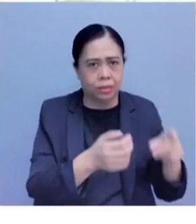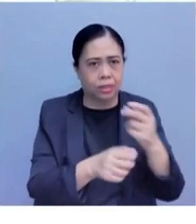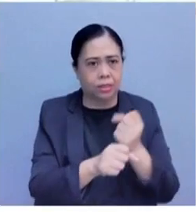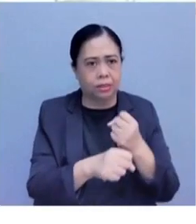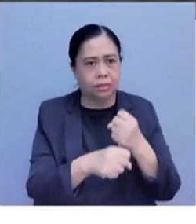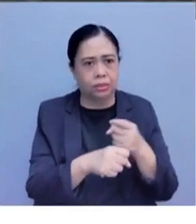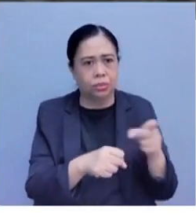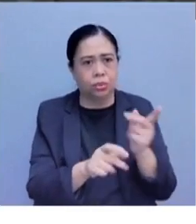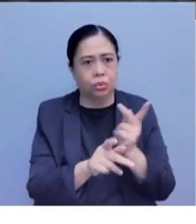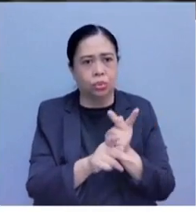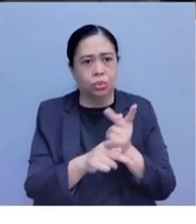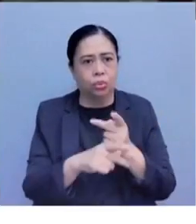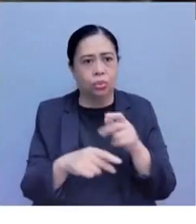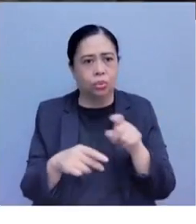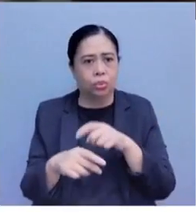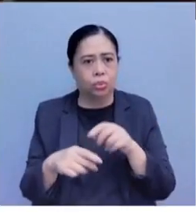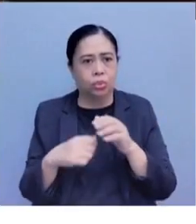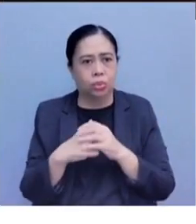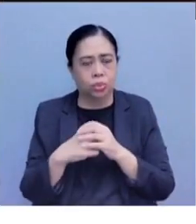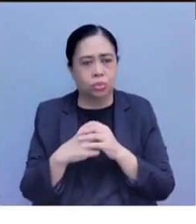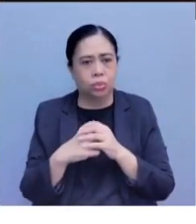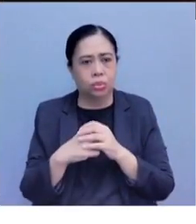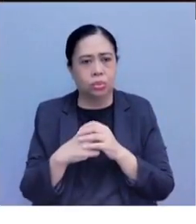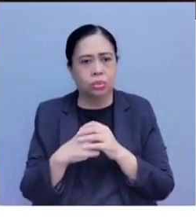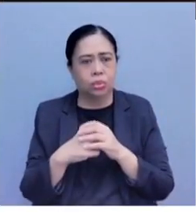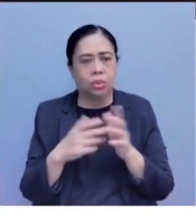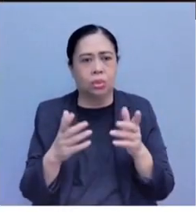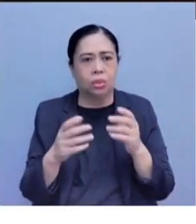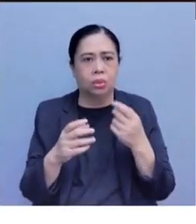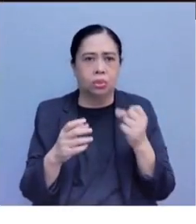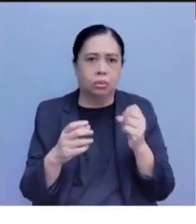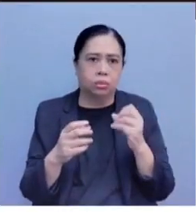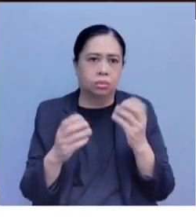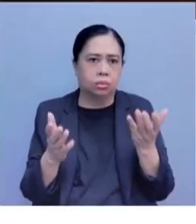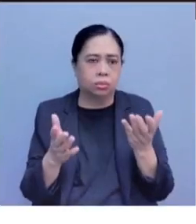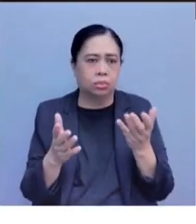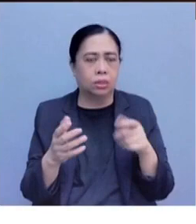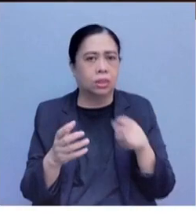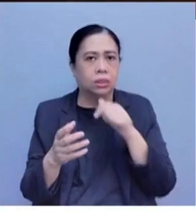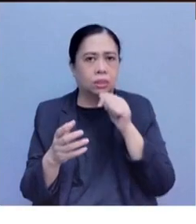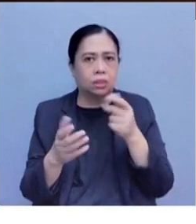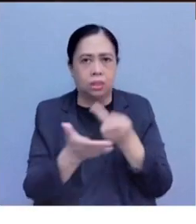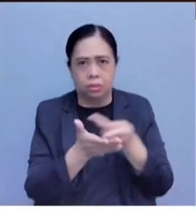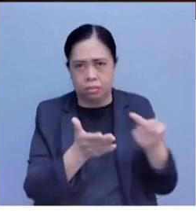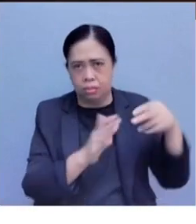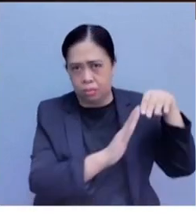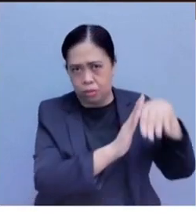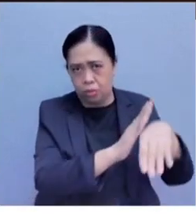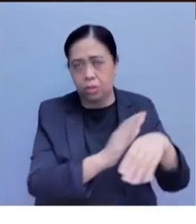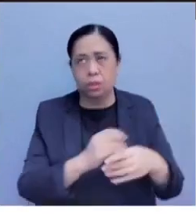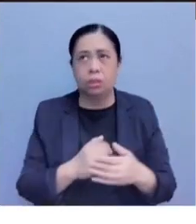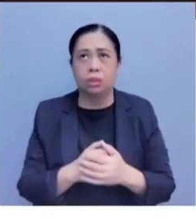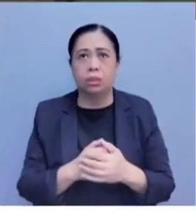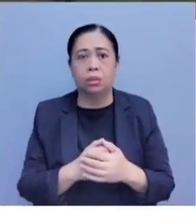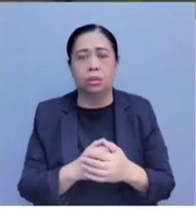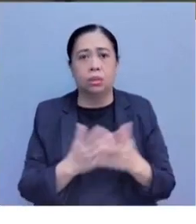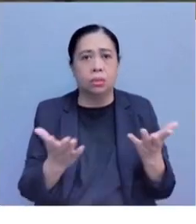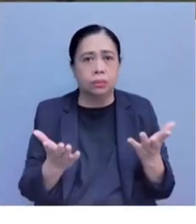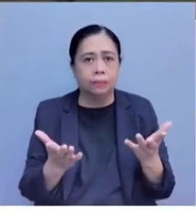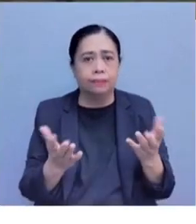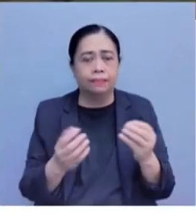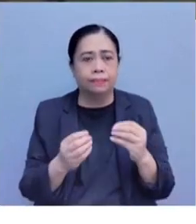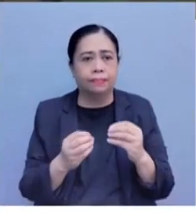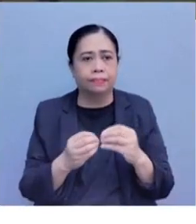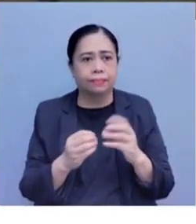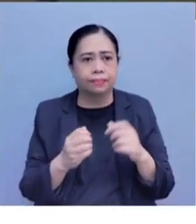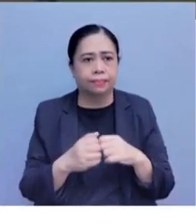ng ating mga magsasaka tumaas para at least hindi sila malugi in which